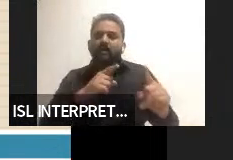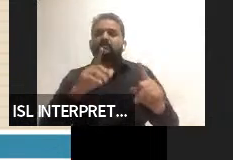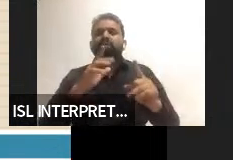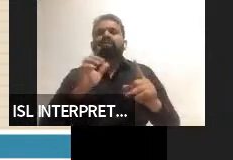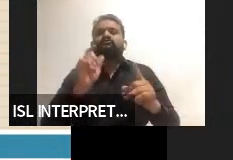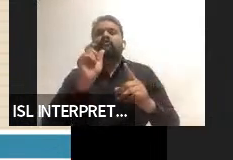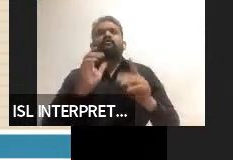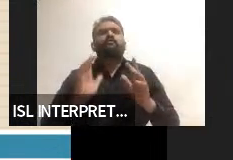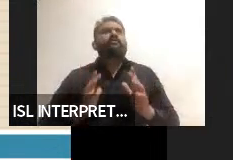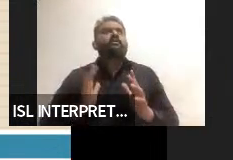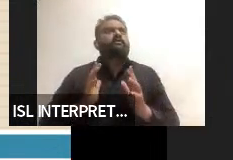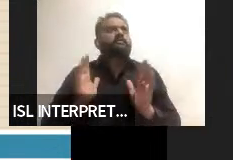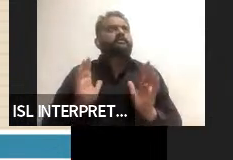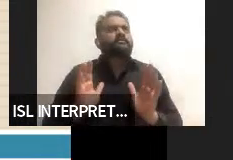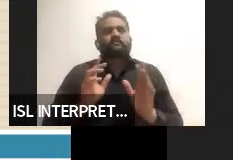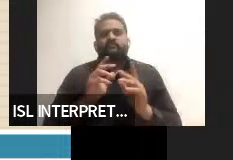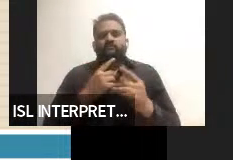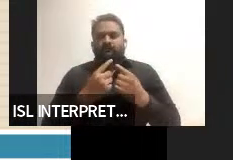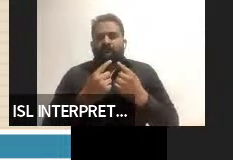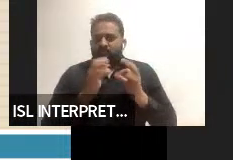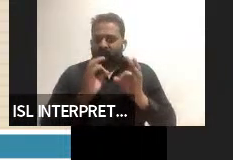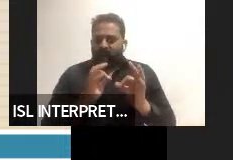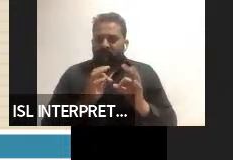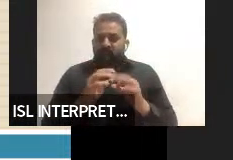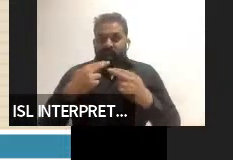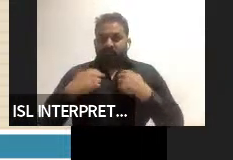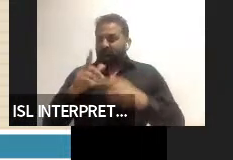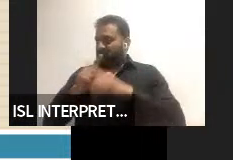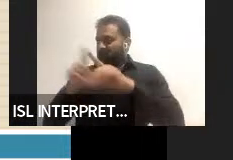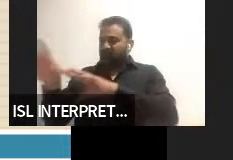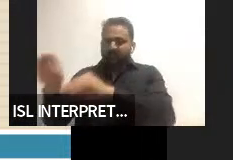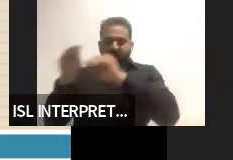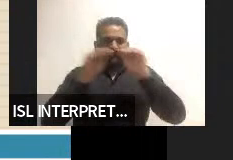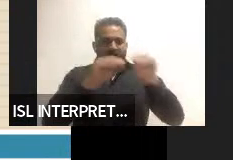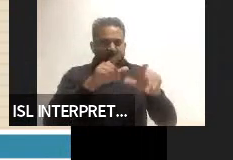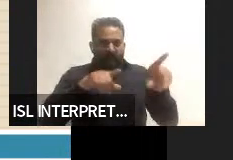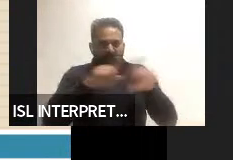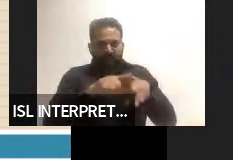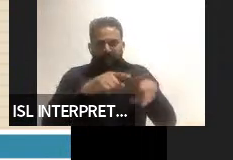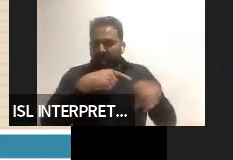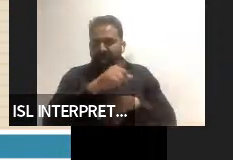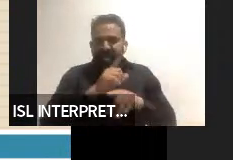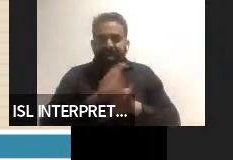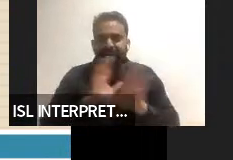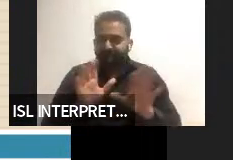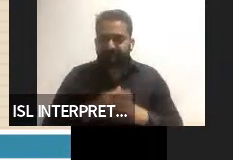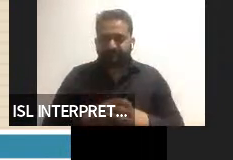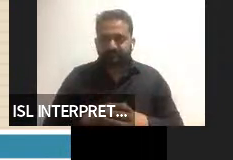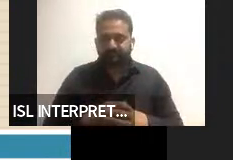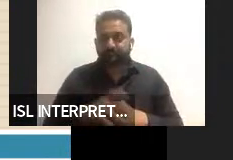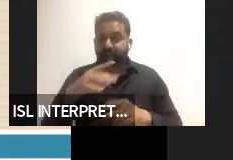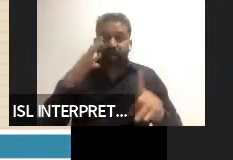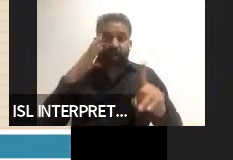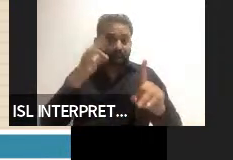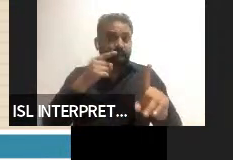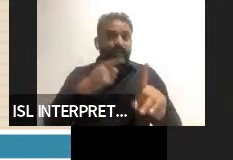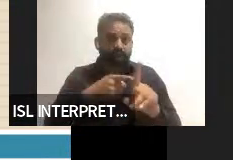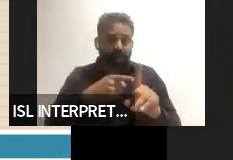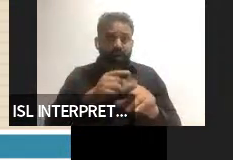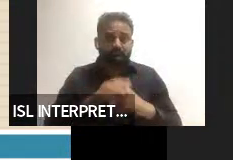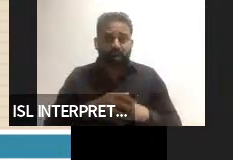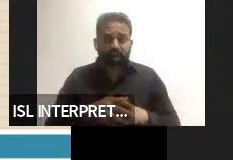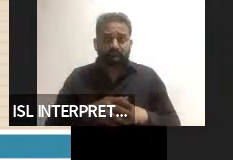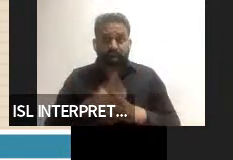which you can use it, not like court language. Those things you should use it. Very important part, that